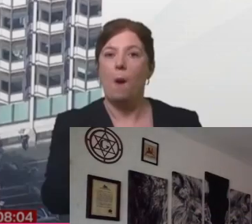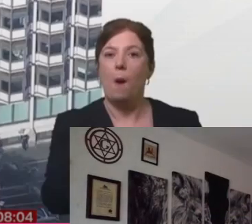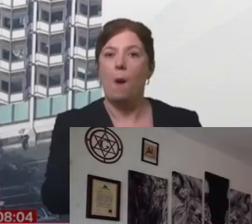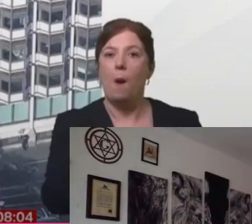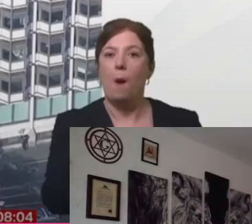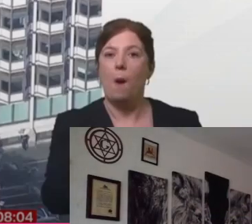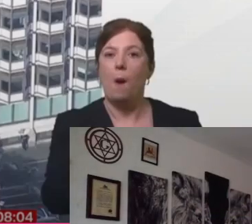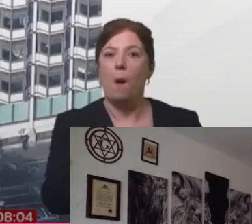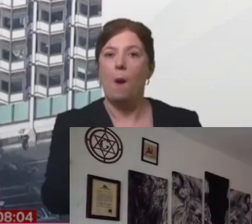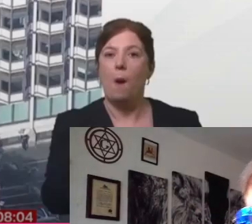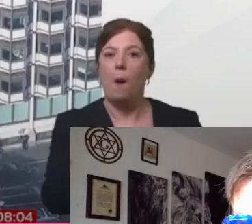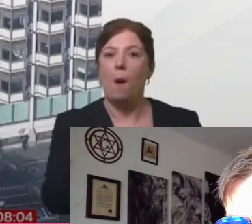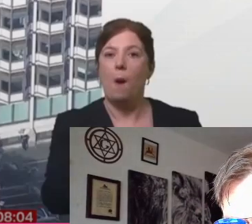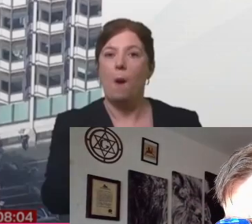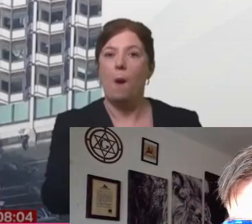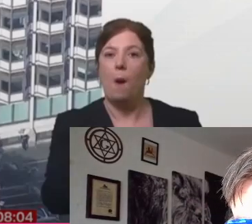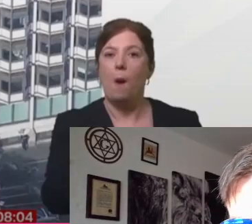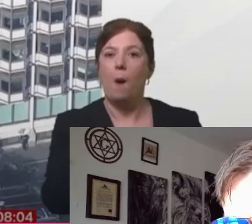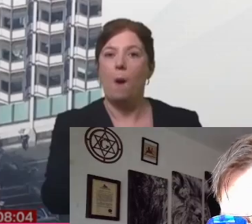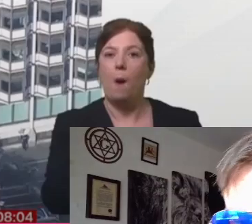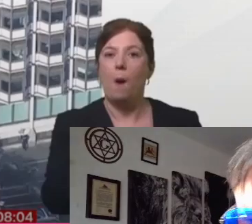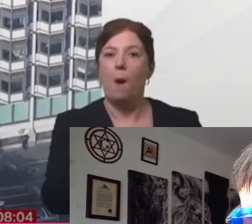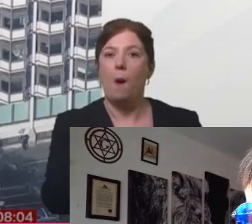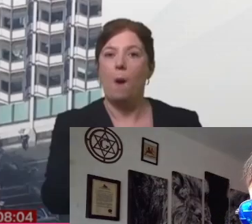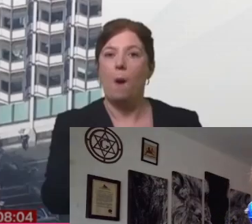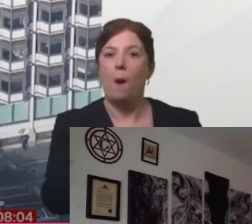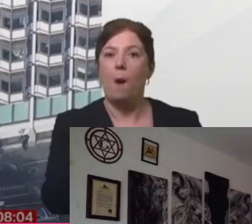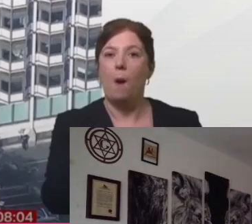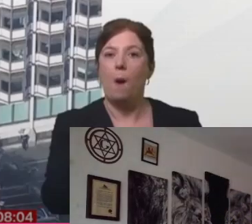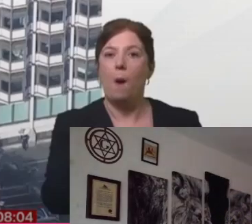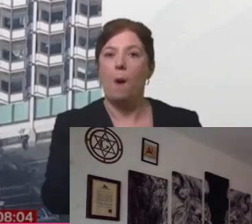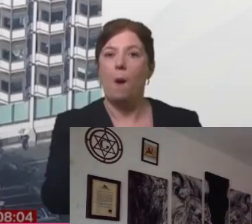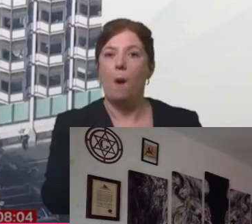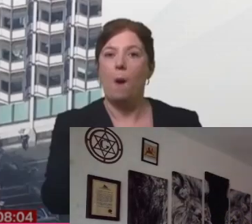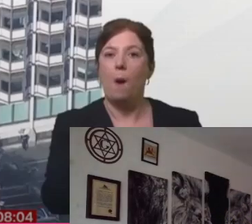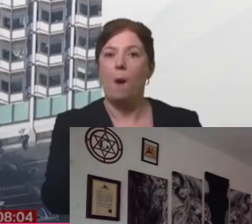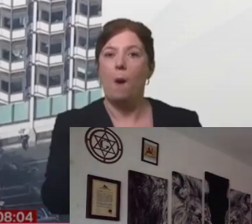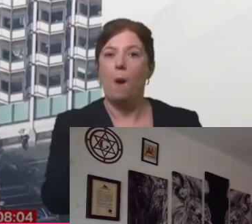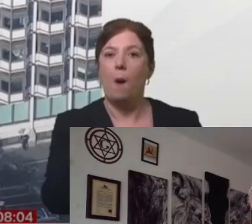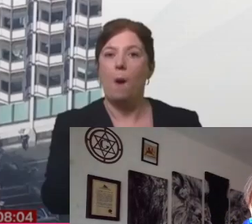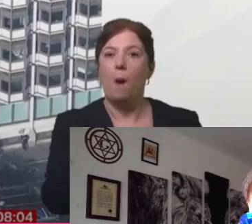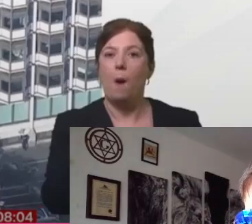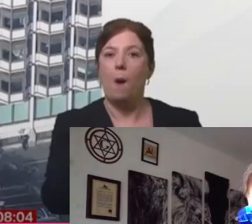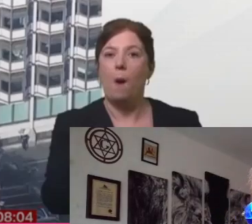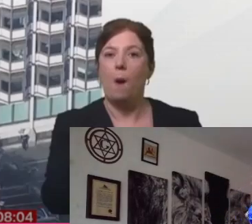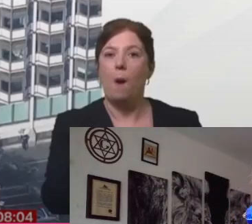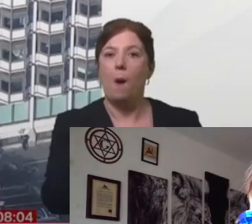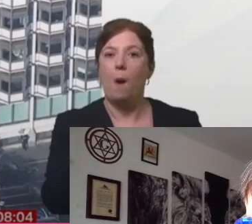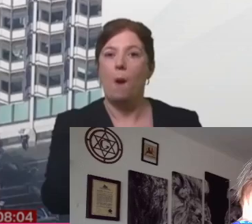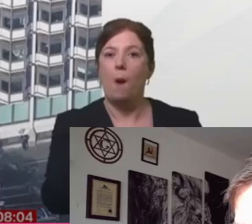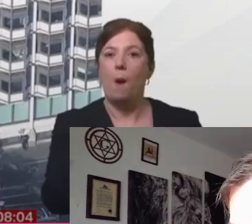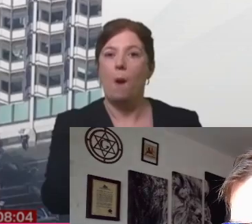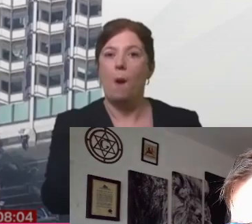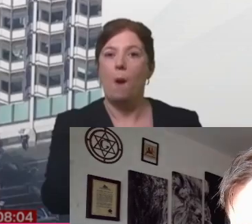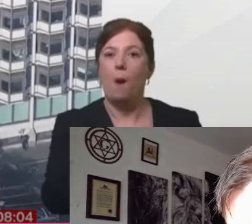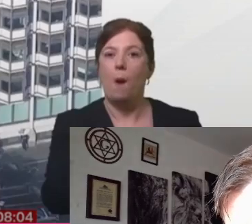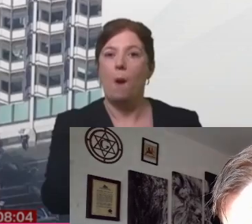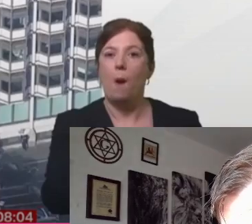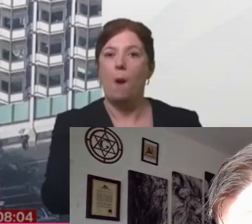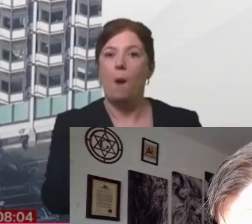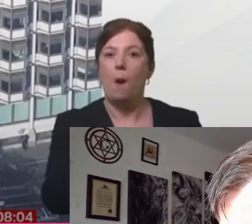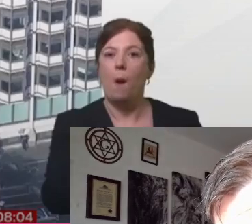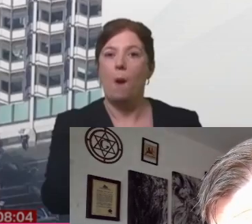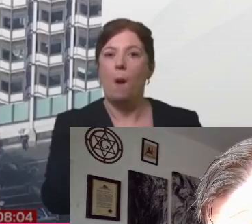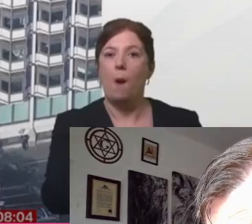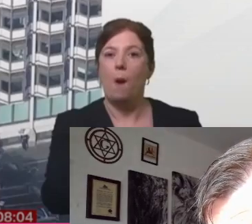out, right? Because he looks like fucking Wurzel Gummidge, and he does my tits in with pseudo-intellectual jibber jabber, and cunts like